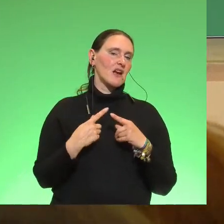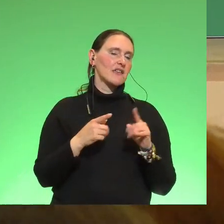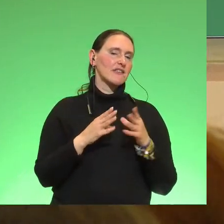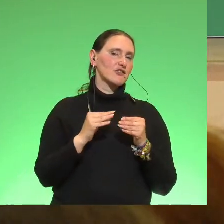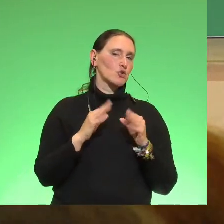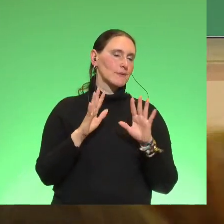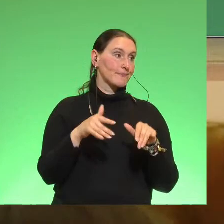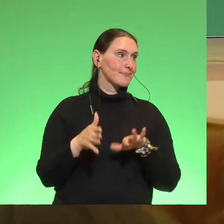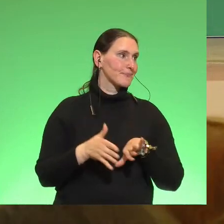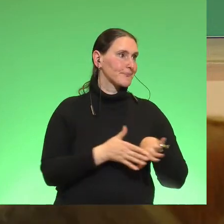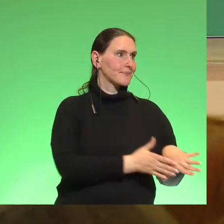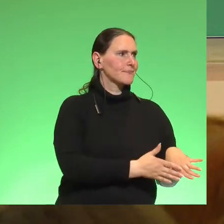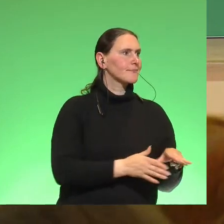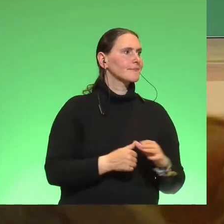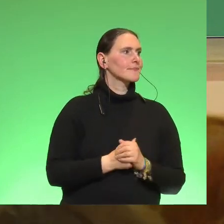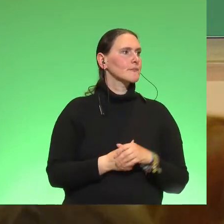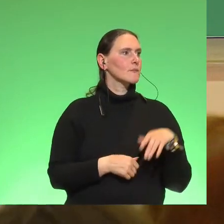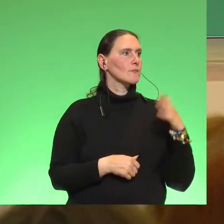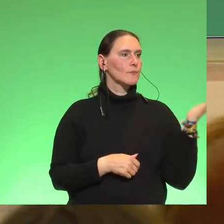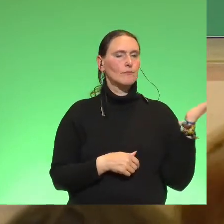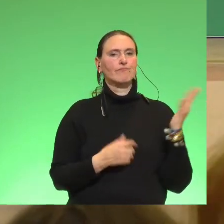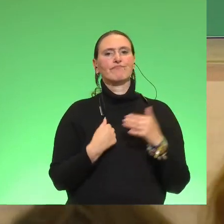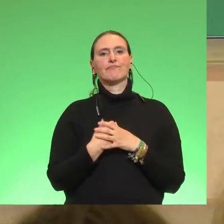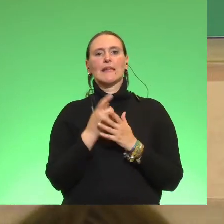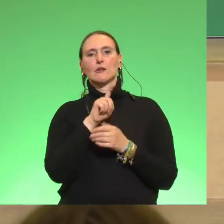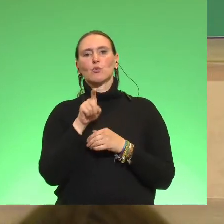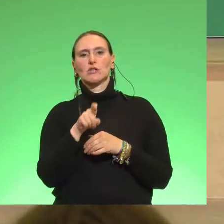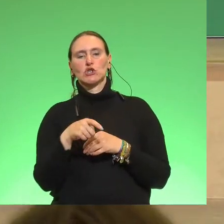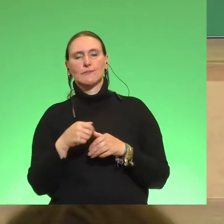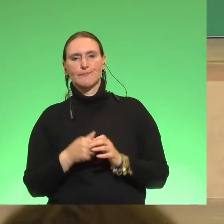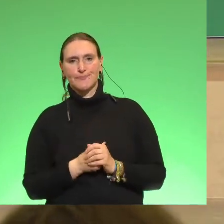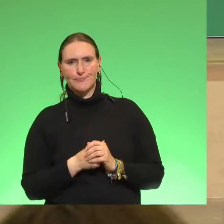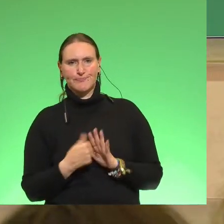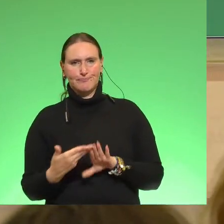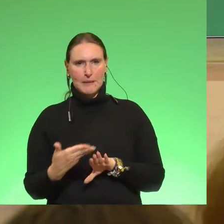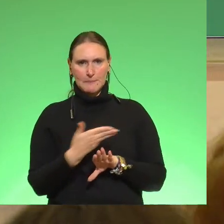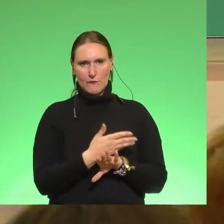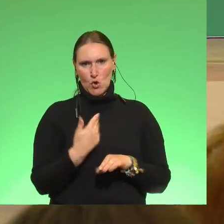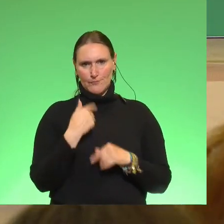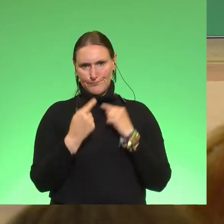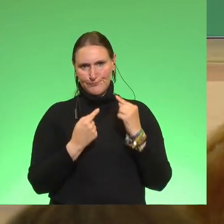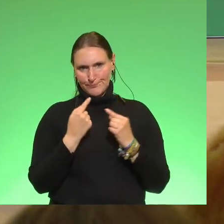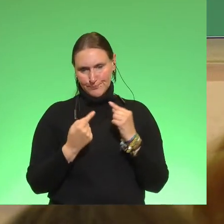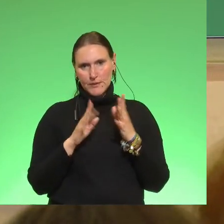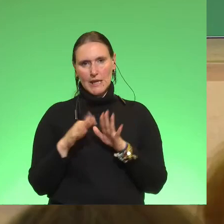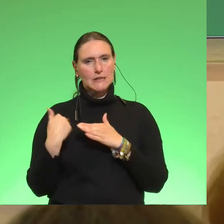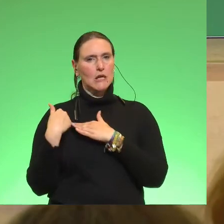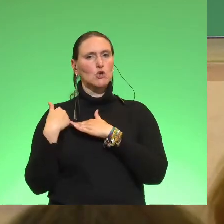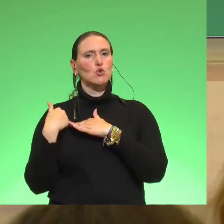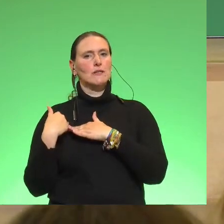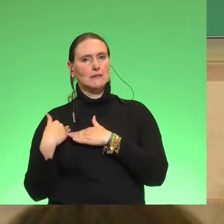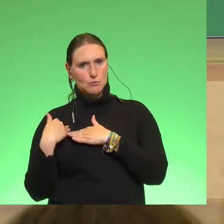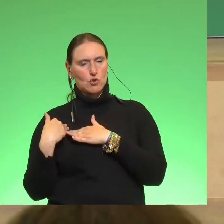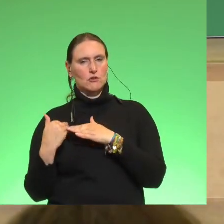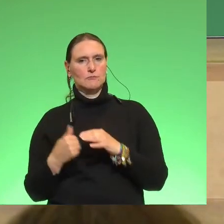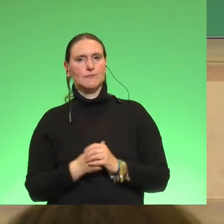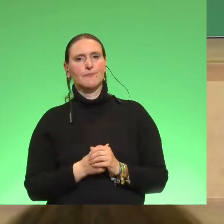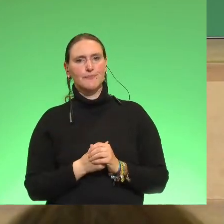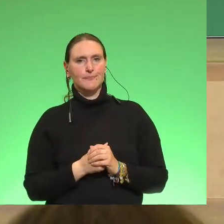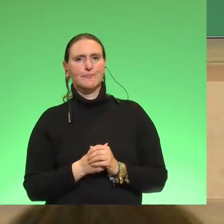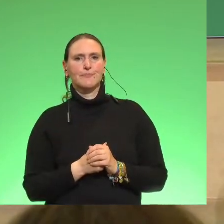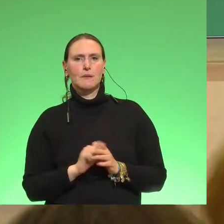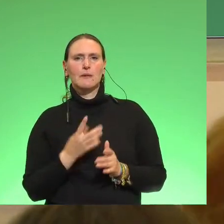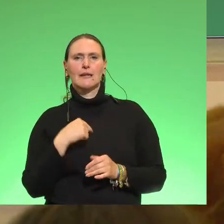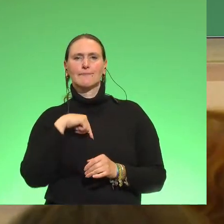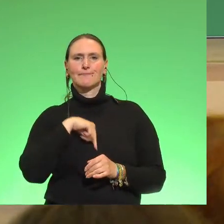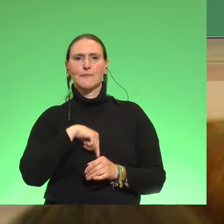I also have a question. So we talked about responsibility and soul searching. And my question